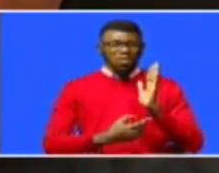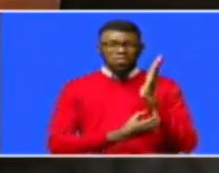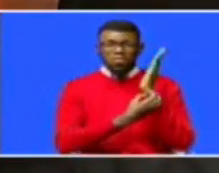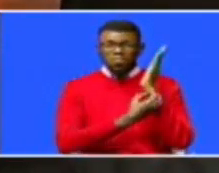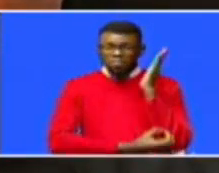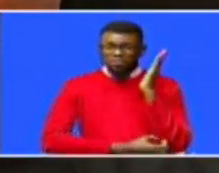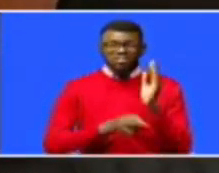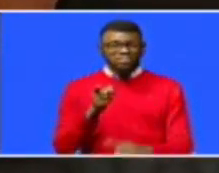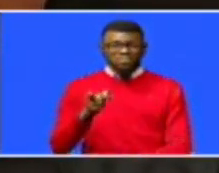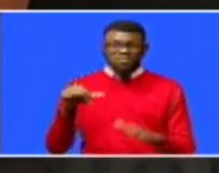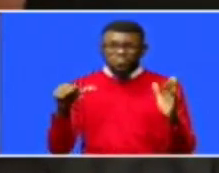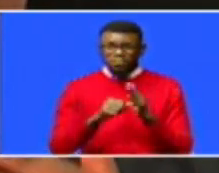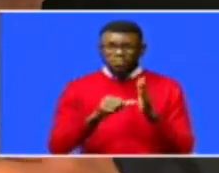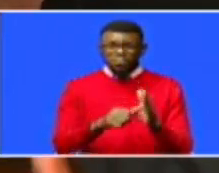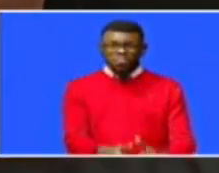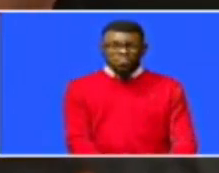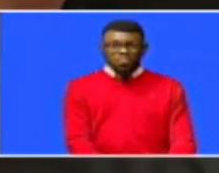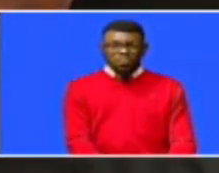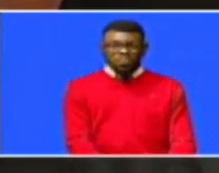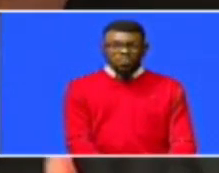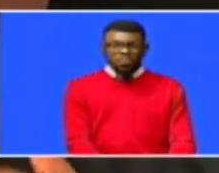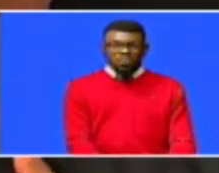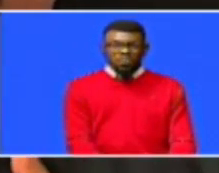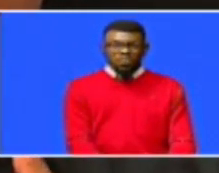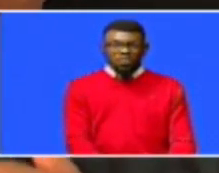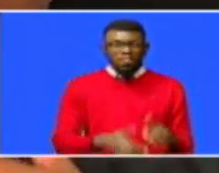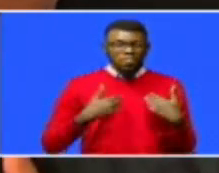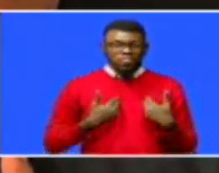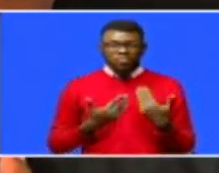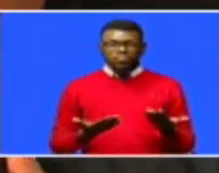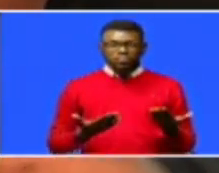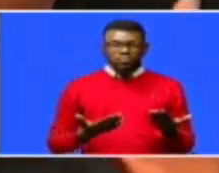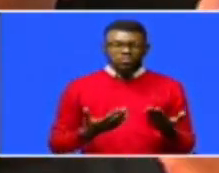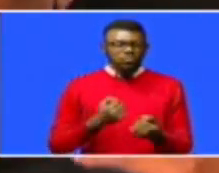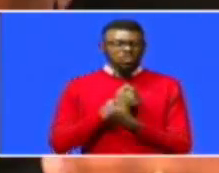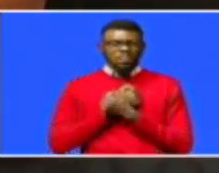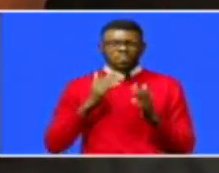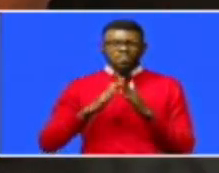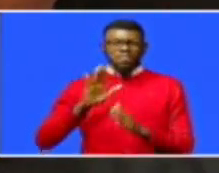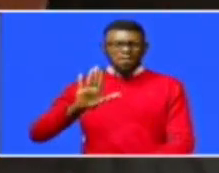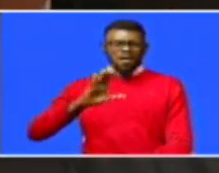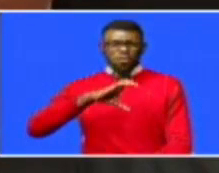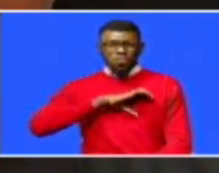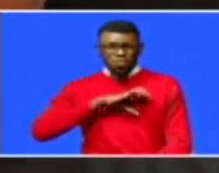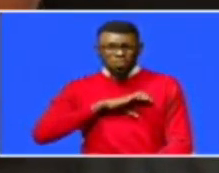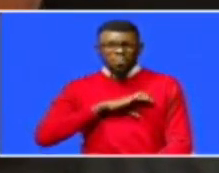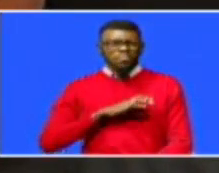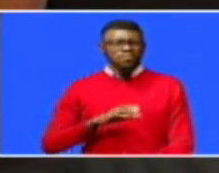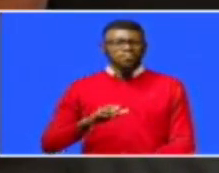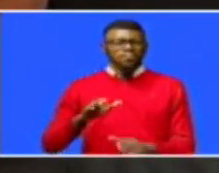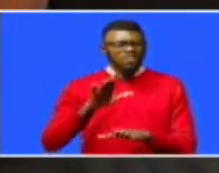the people to, everybody loves his own house, his own home, his own